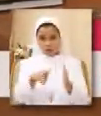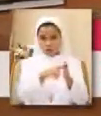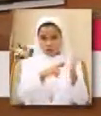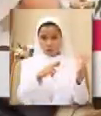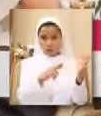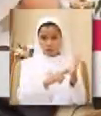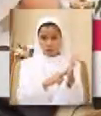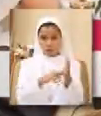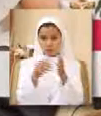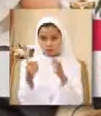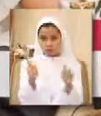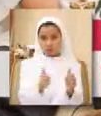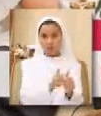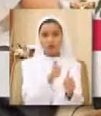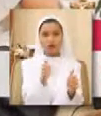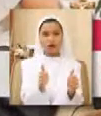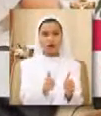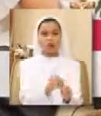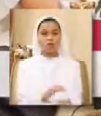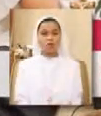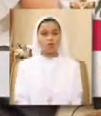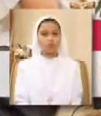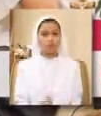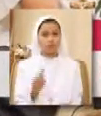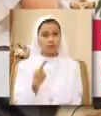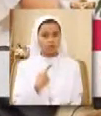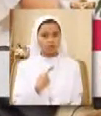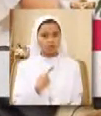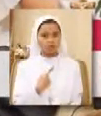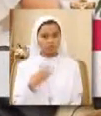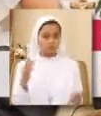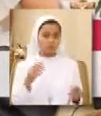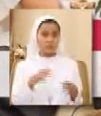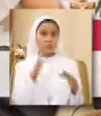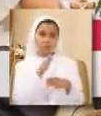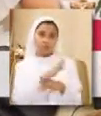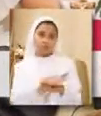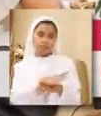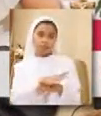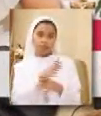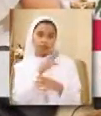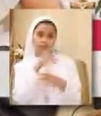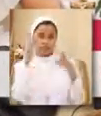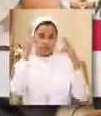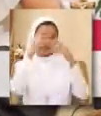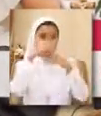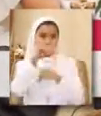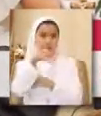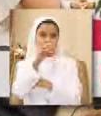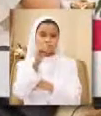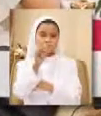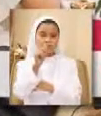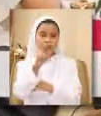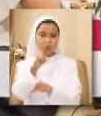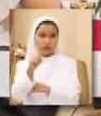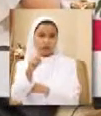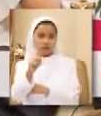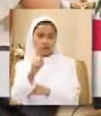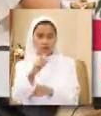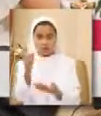to follow. So I wrote a constitution. I wrote yeah. a set of constitutions, which was approved